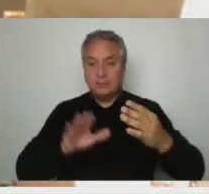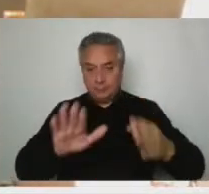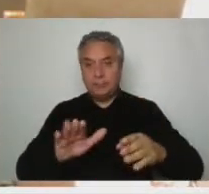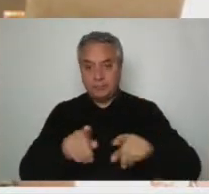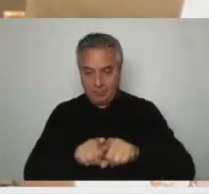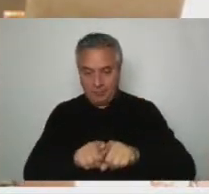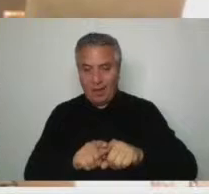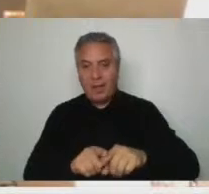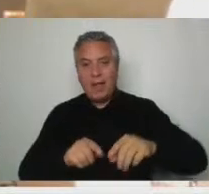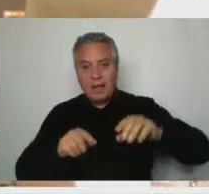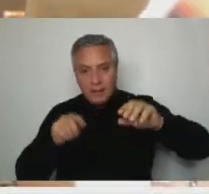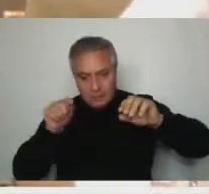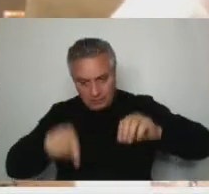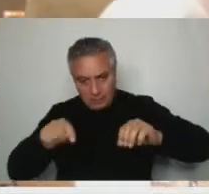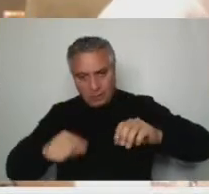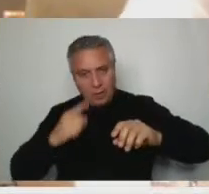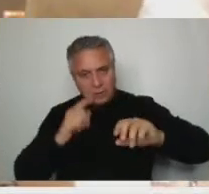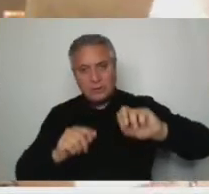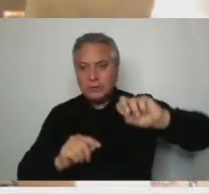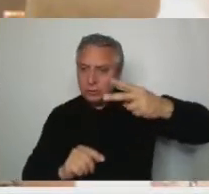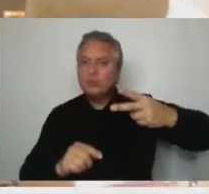Now there's a second